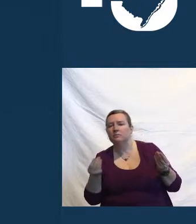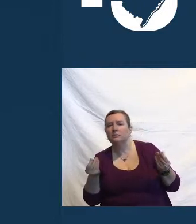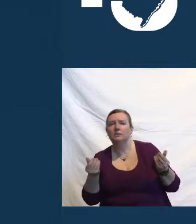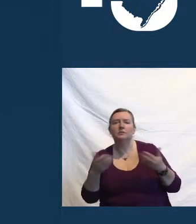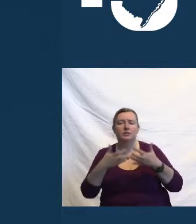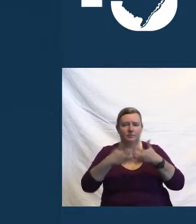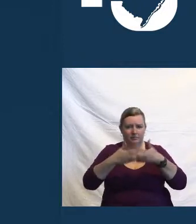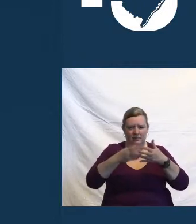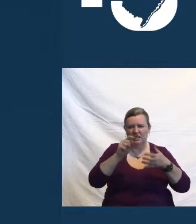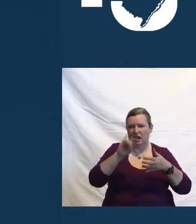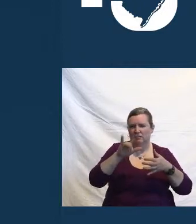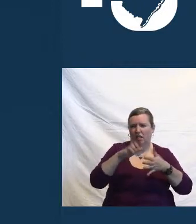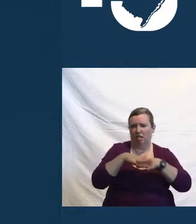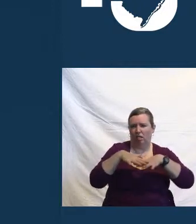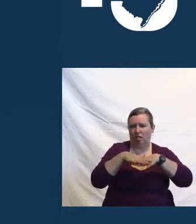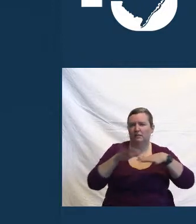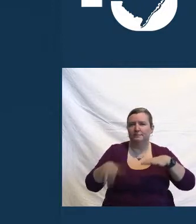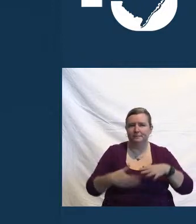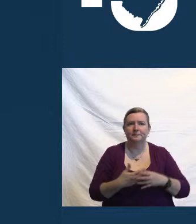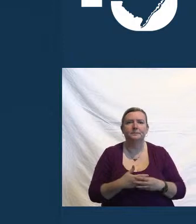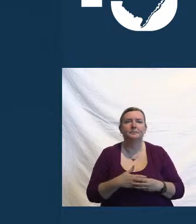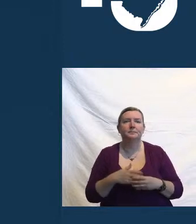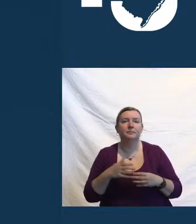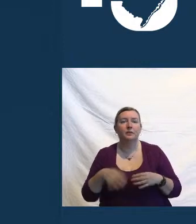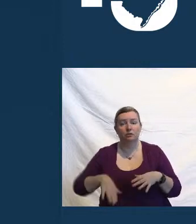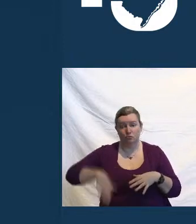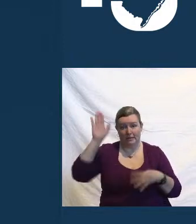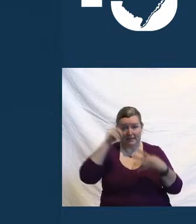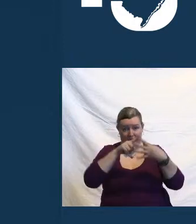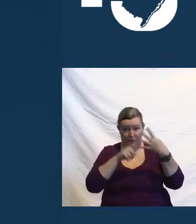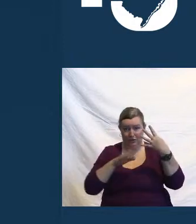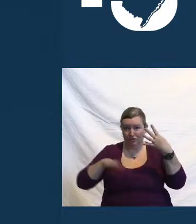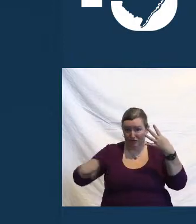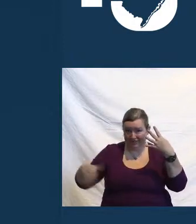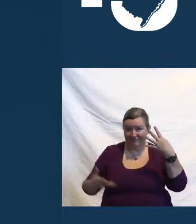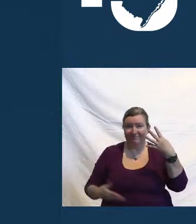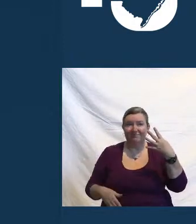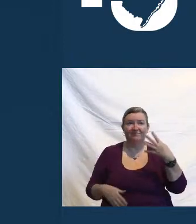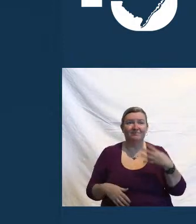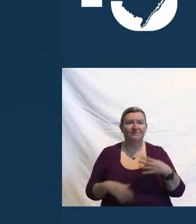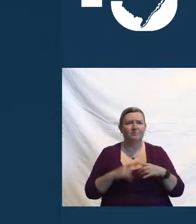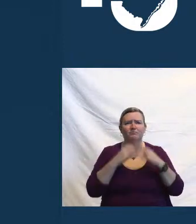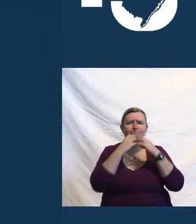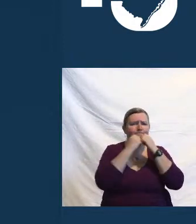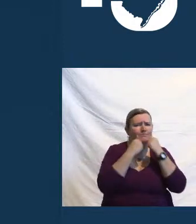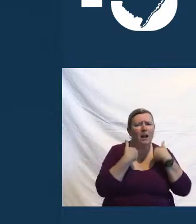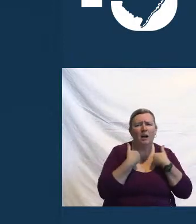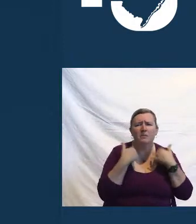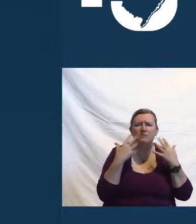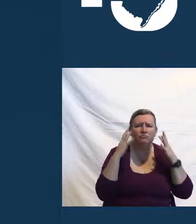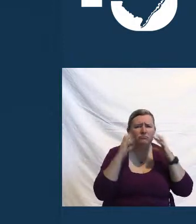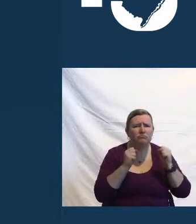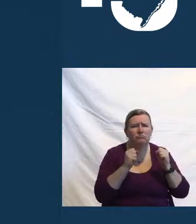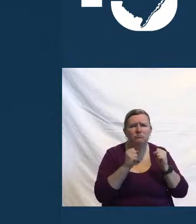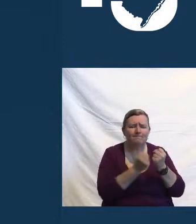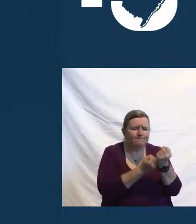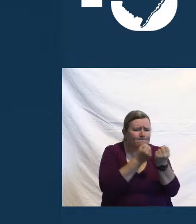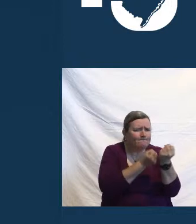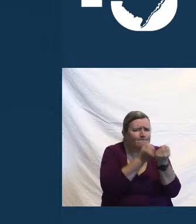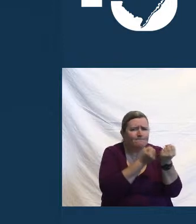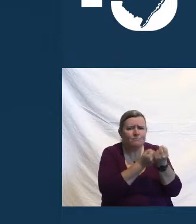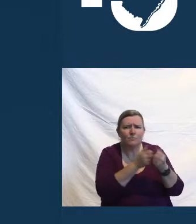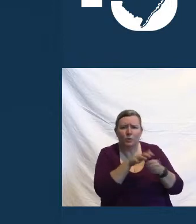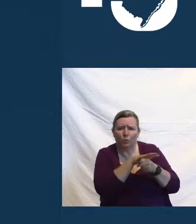She went on to raise her 4 children, but also never gave up her love for animals, and throughout her life she supported local animal